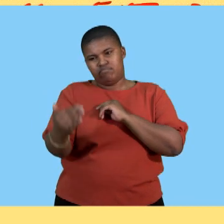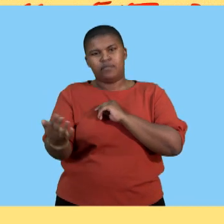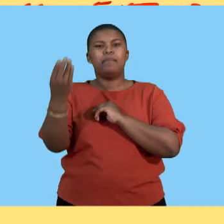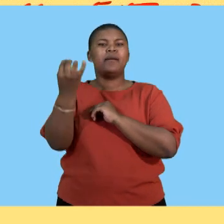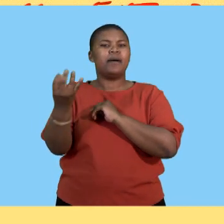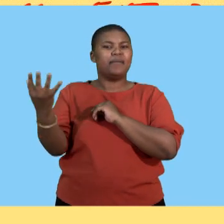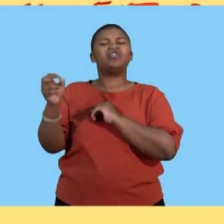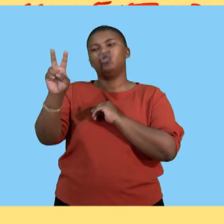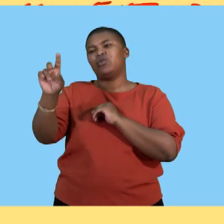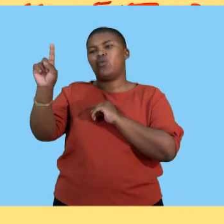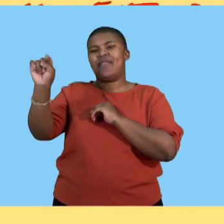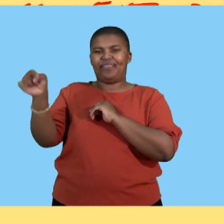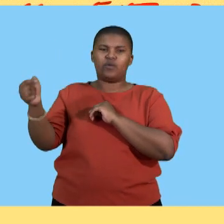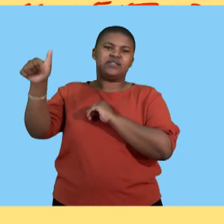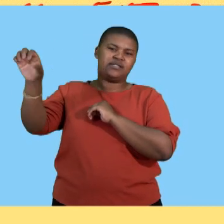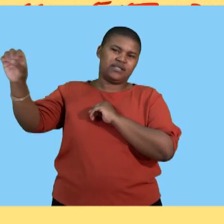you still get your